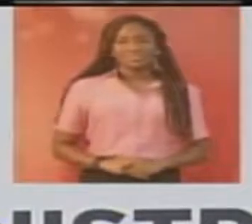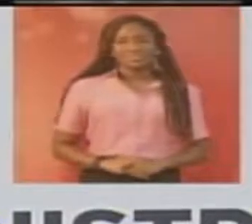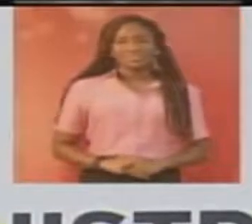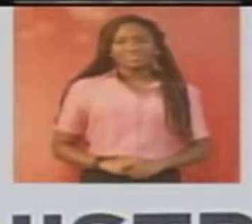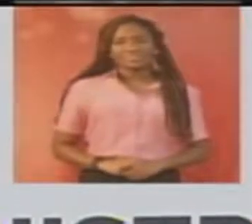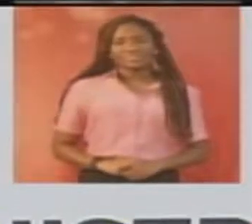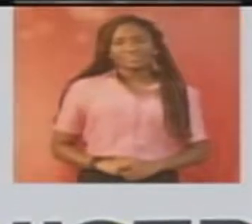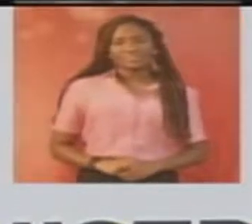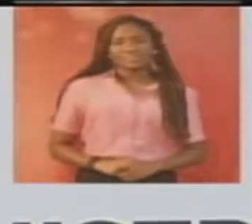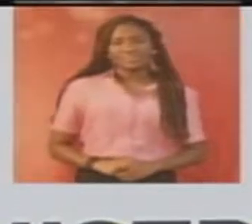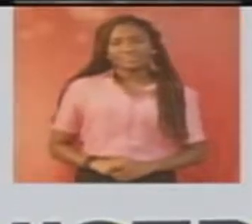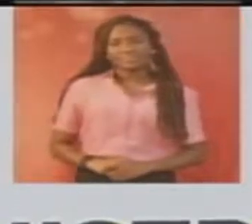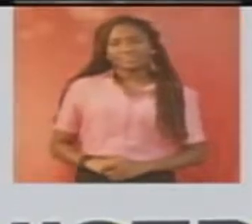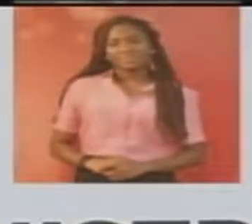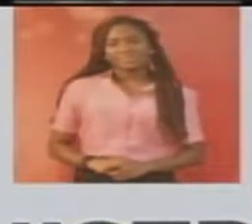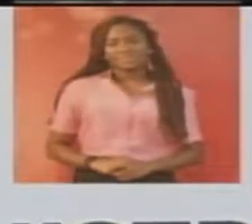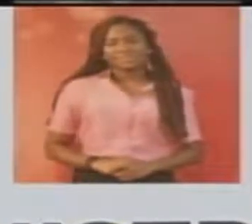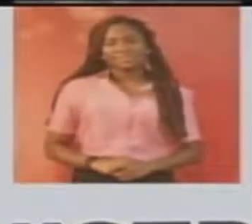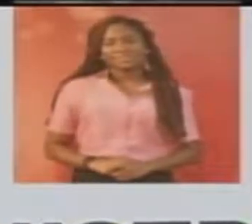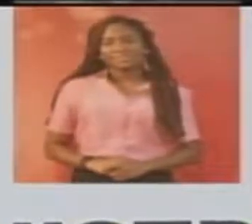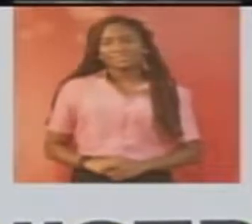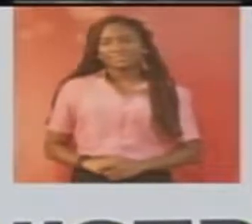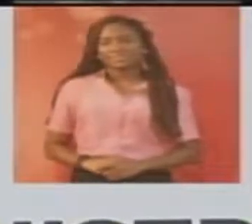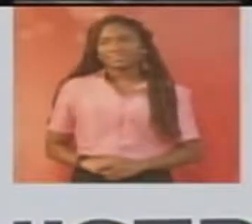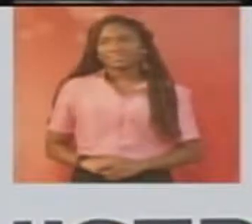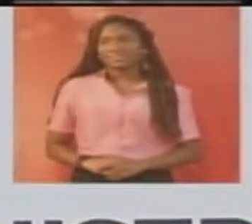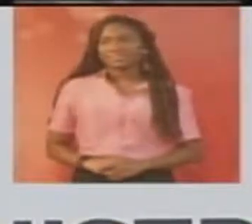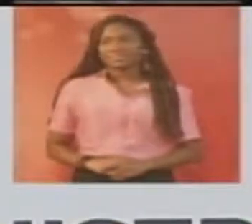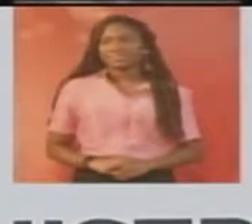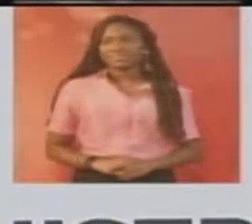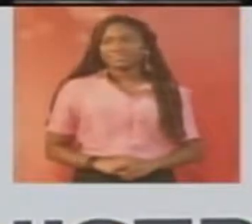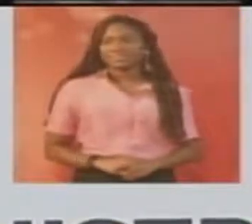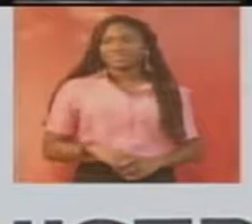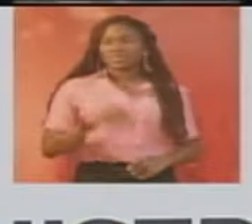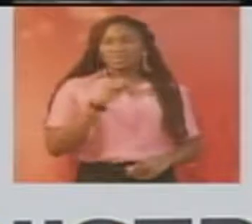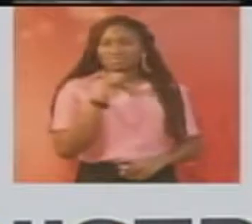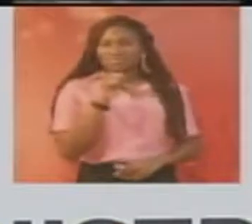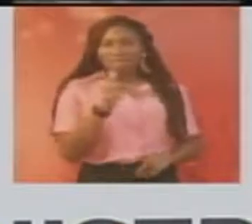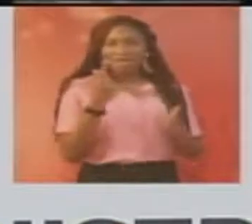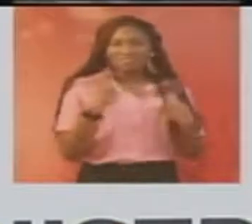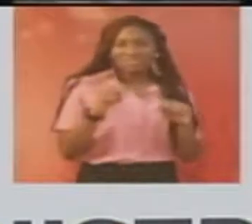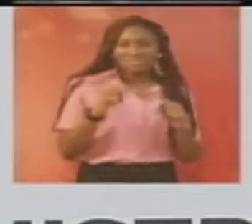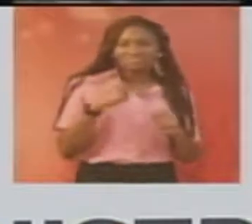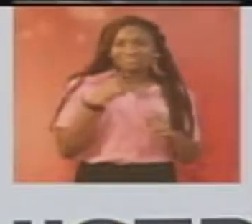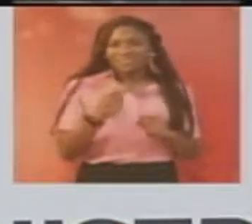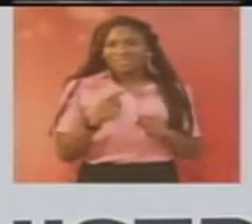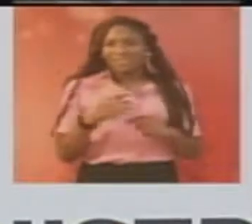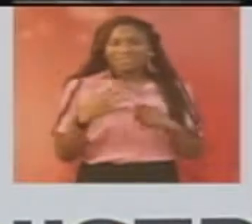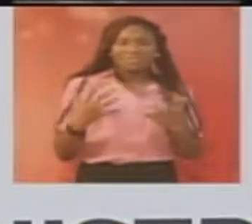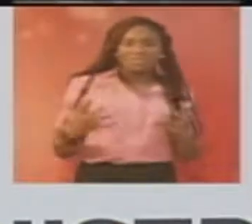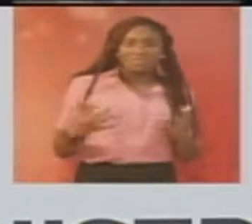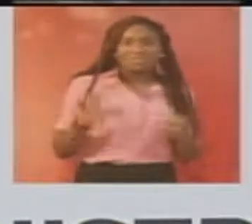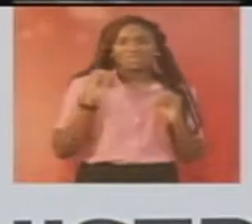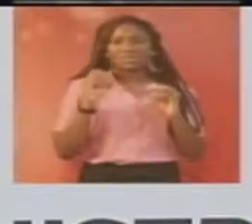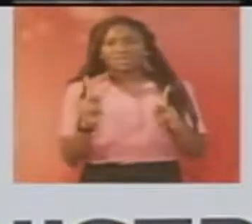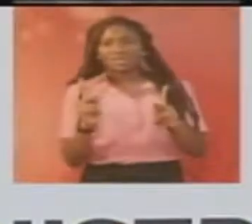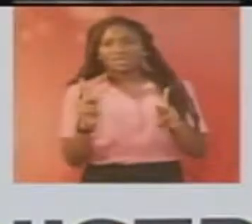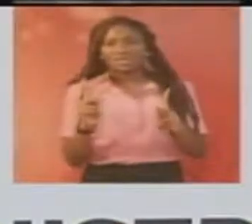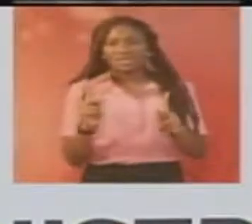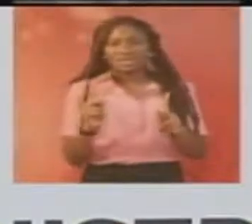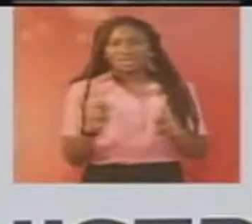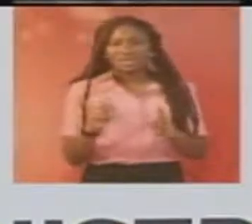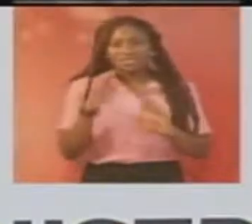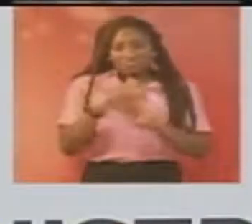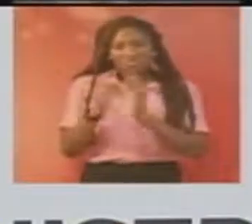day number or rate is therefore not something that you'd use to say, okay, we've reached here, so now we can pull back, because it is